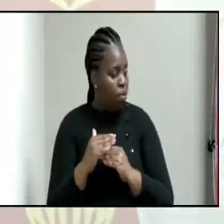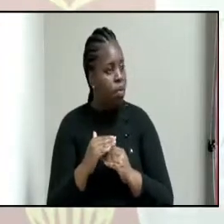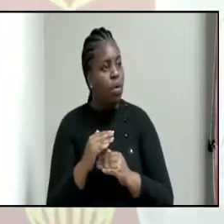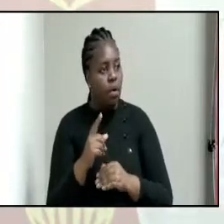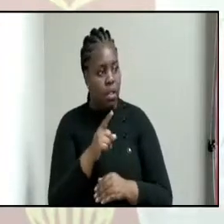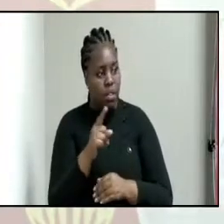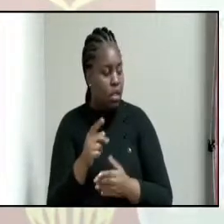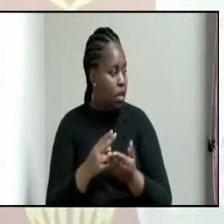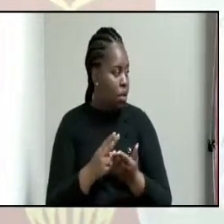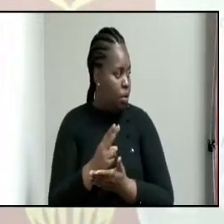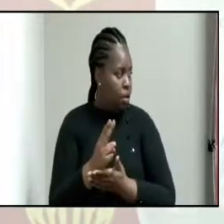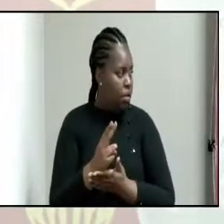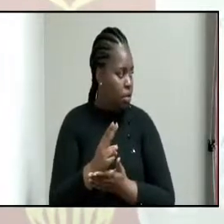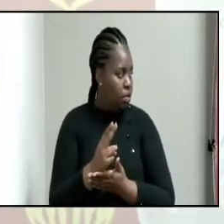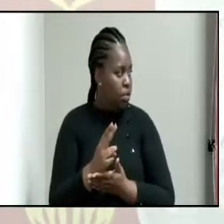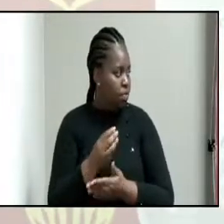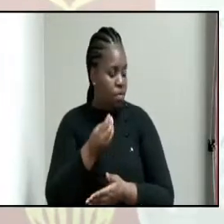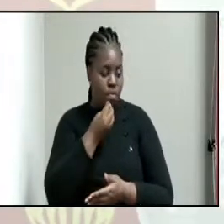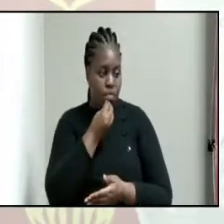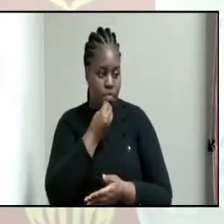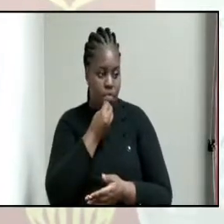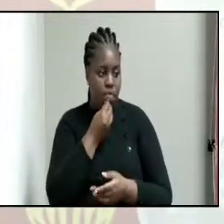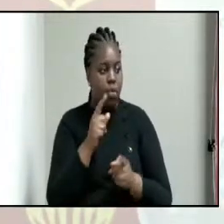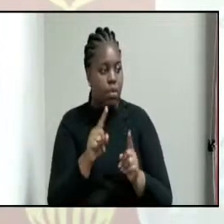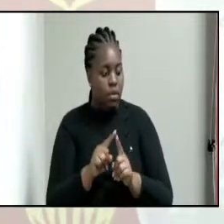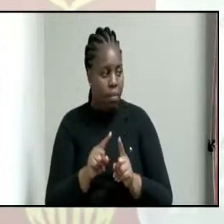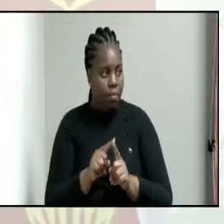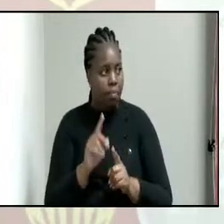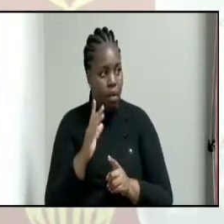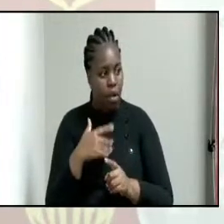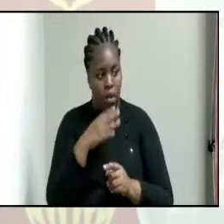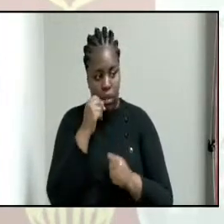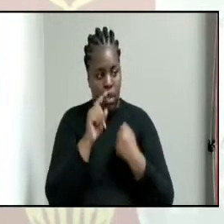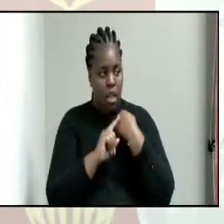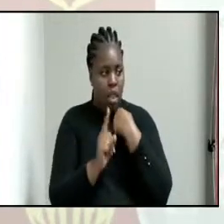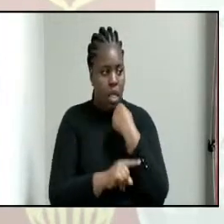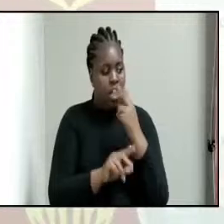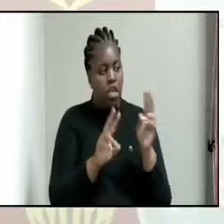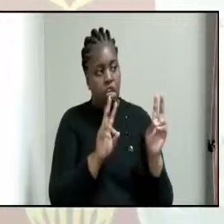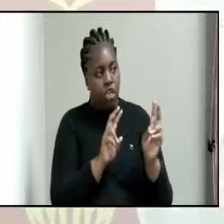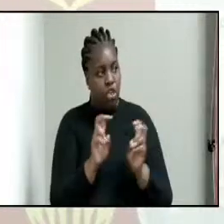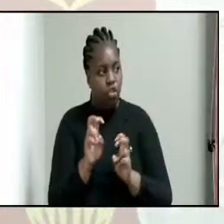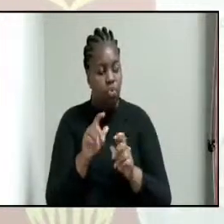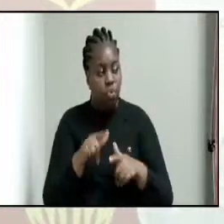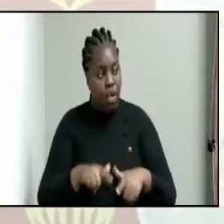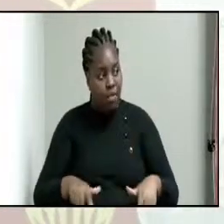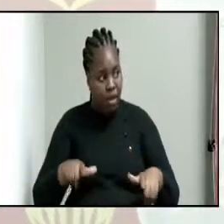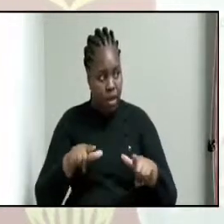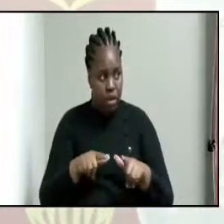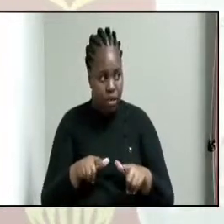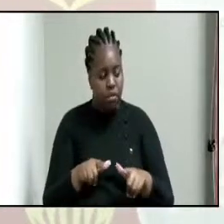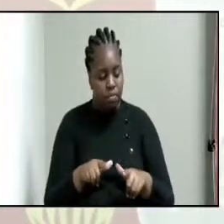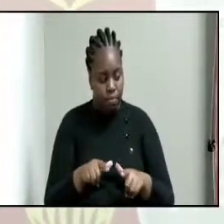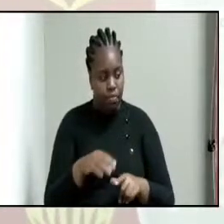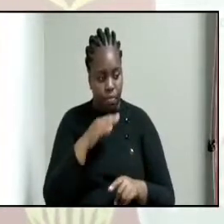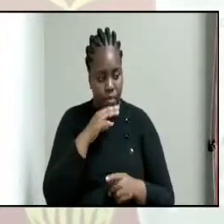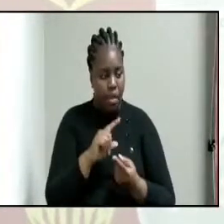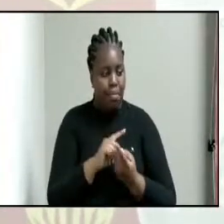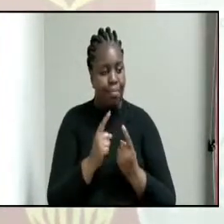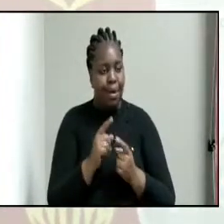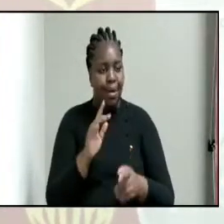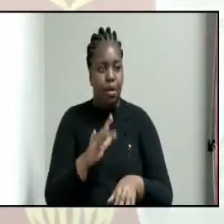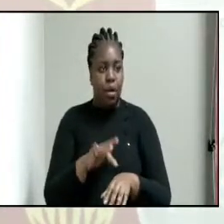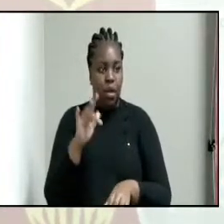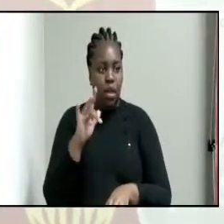right to food. And also, I will speak very largely here on the issue of land. The issue of land becomes very